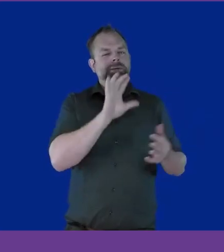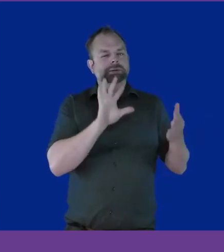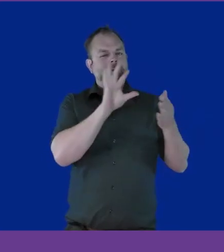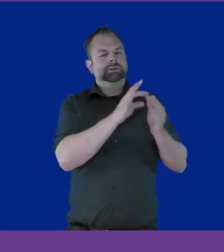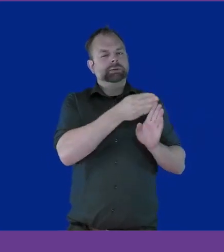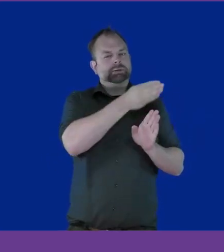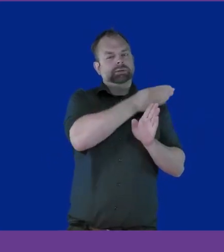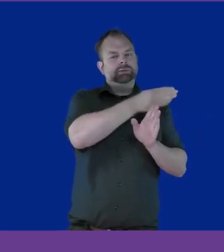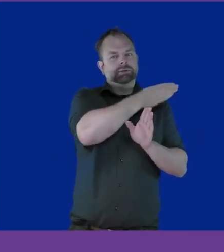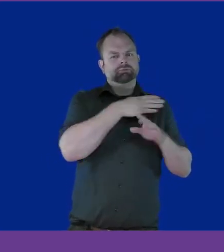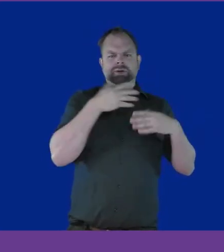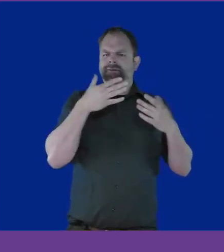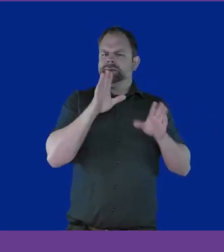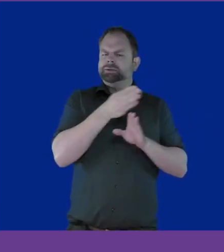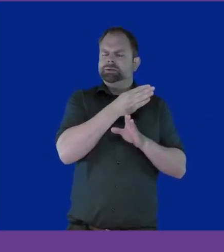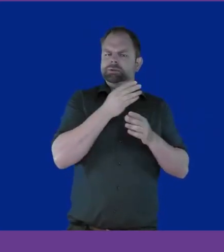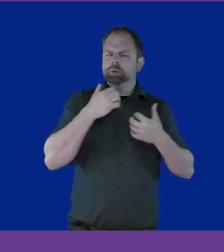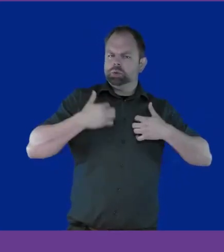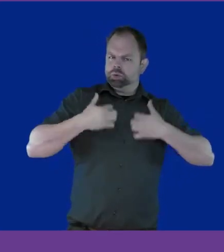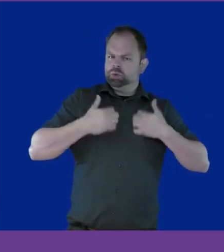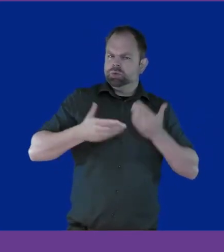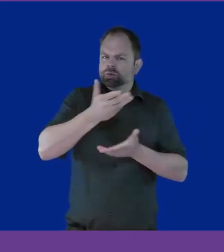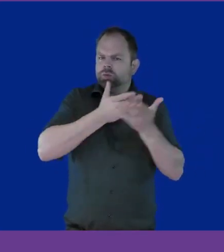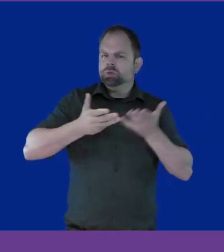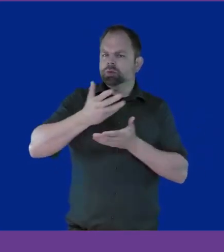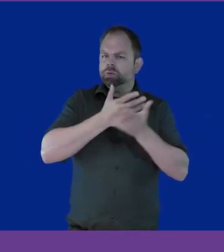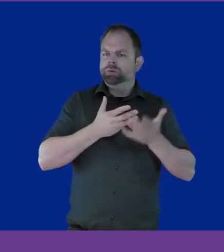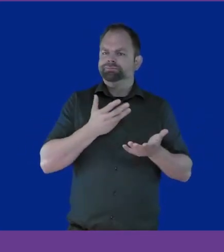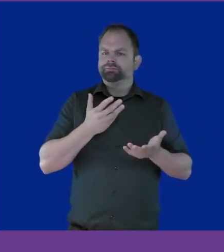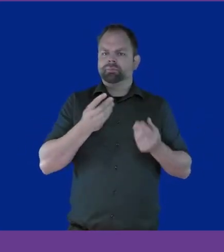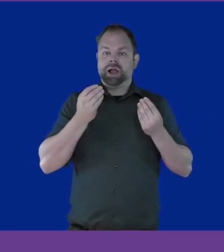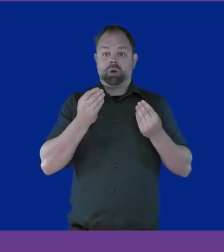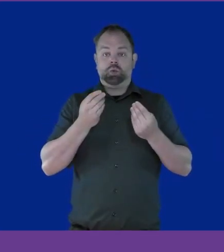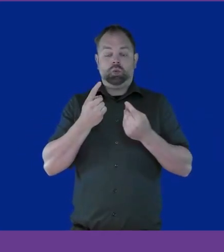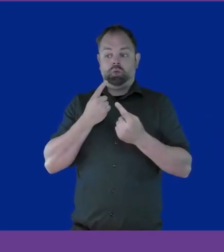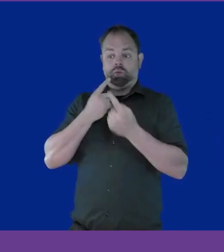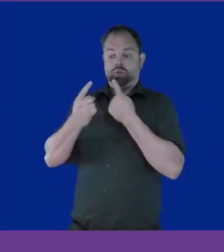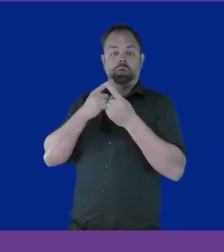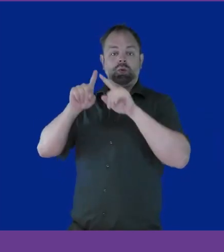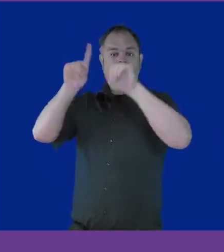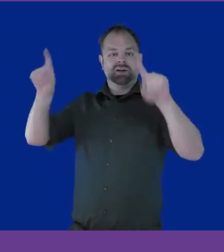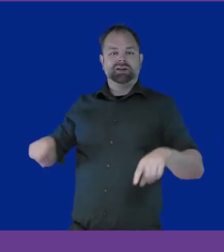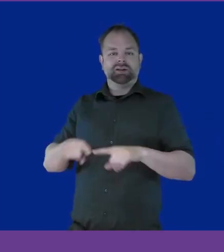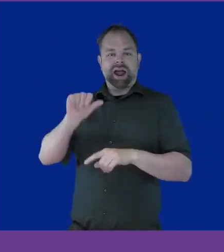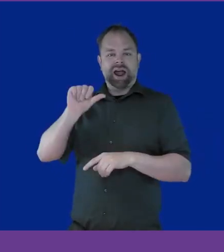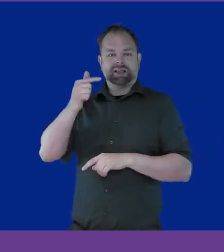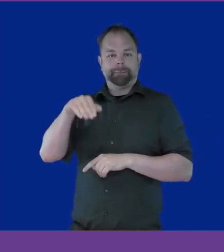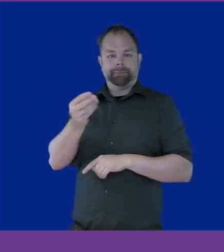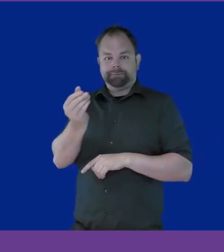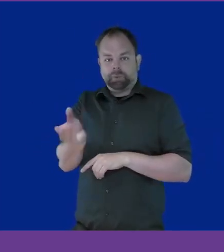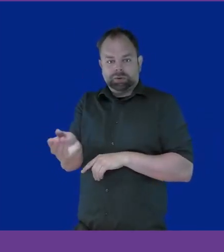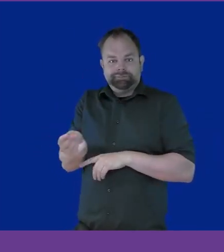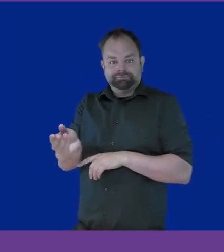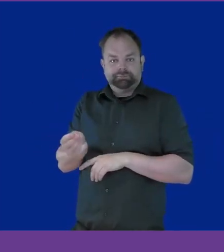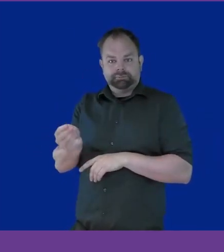personal, accessible, optimized device. And if we think this a bit further, we